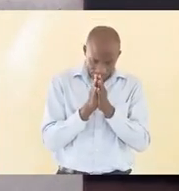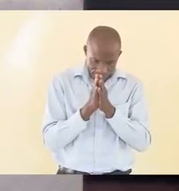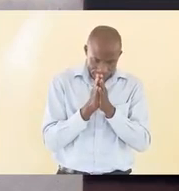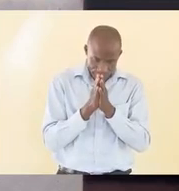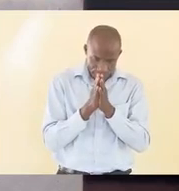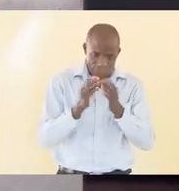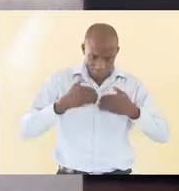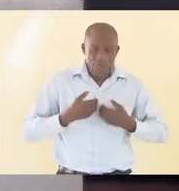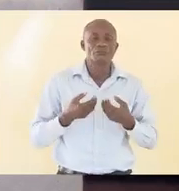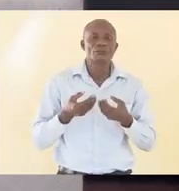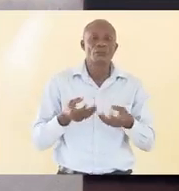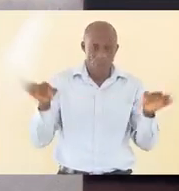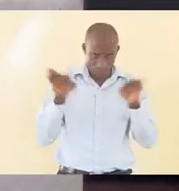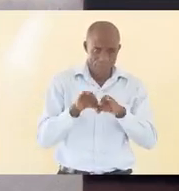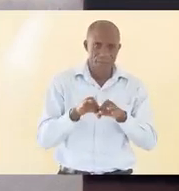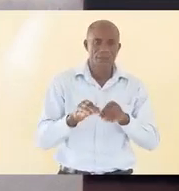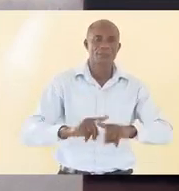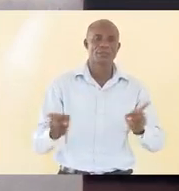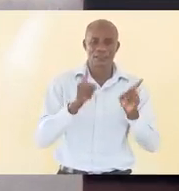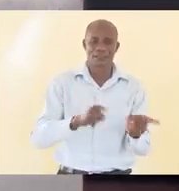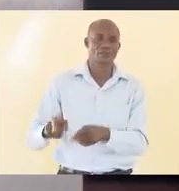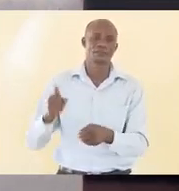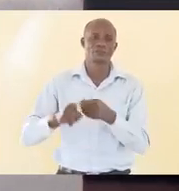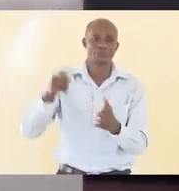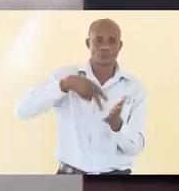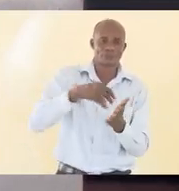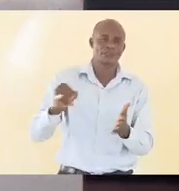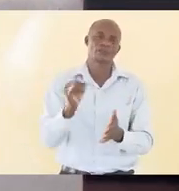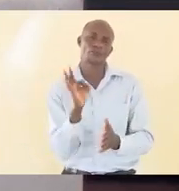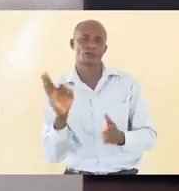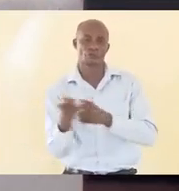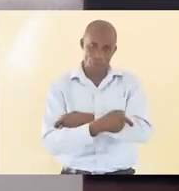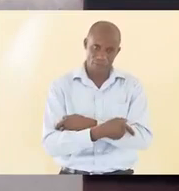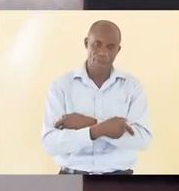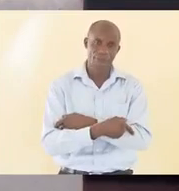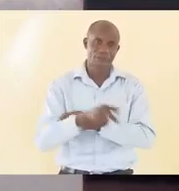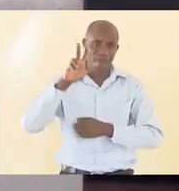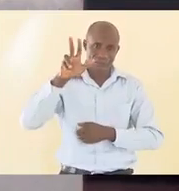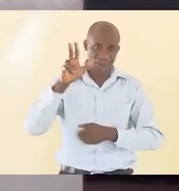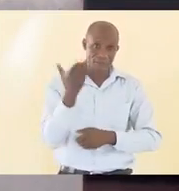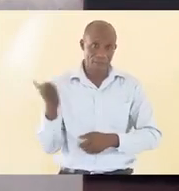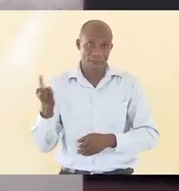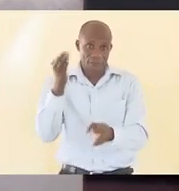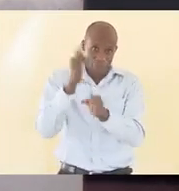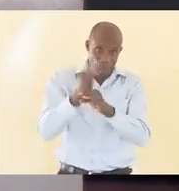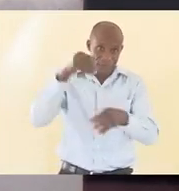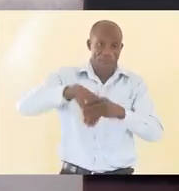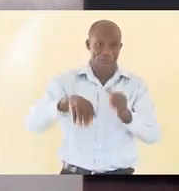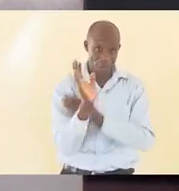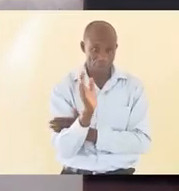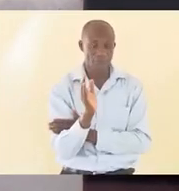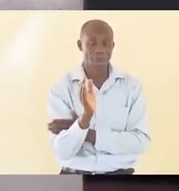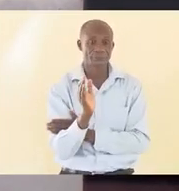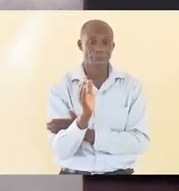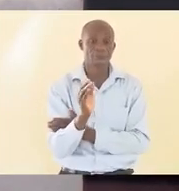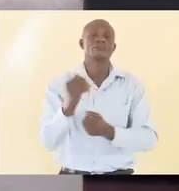Prayer has a very important place. But according to the readings of today, the three things are actually faith in God,